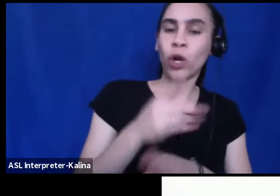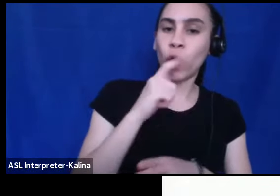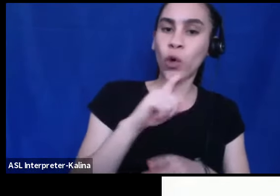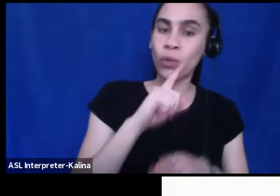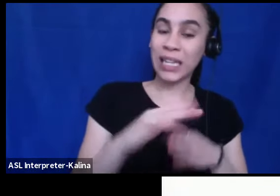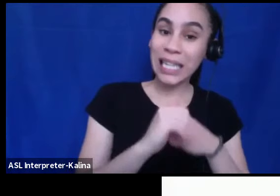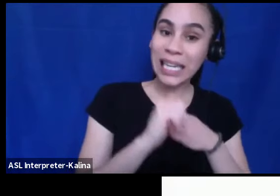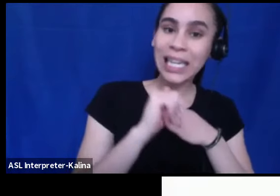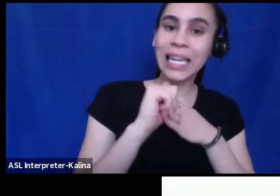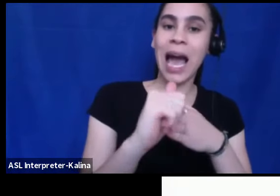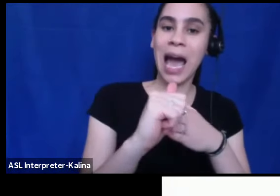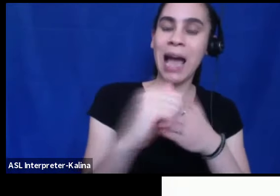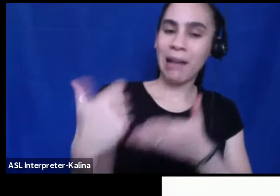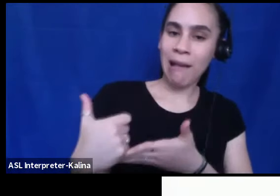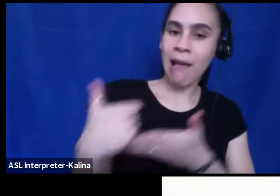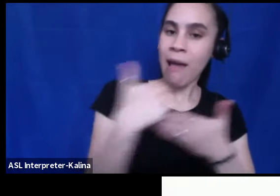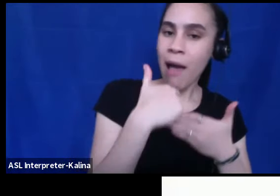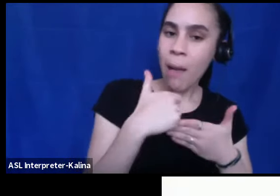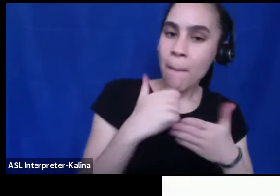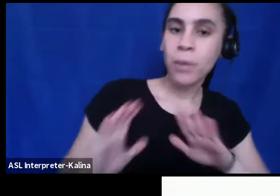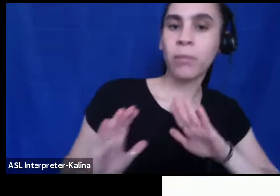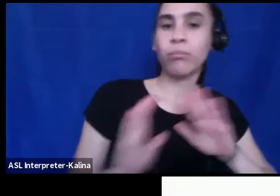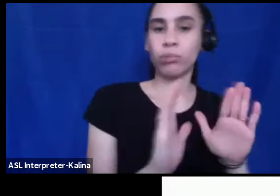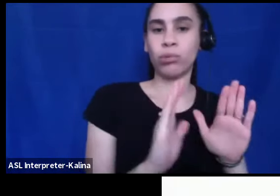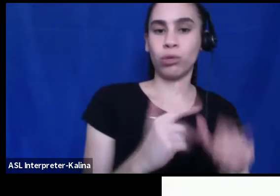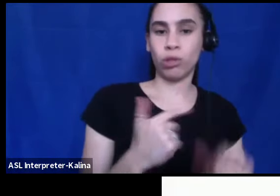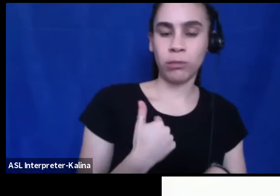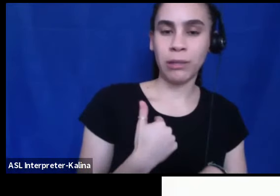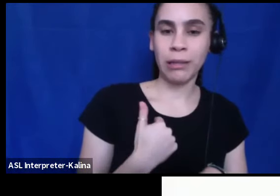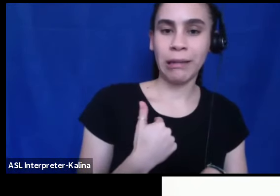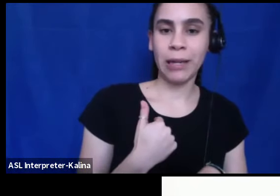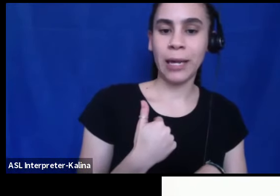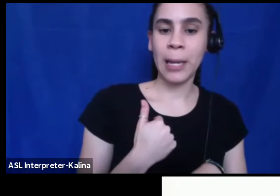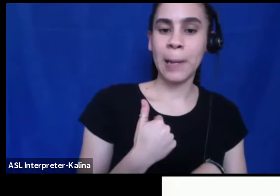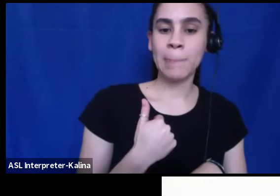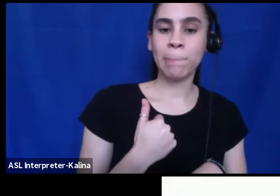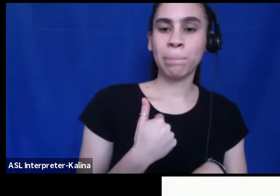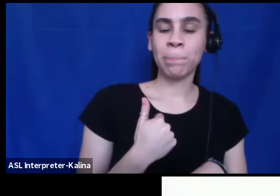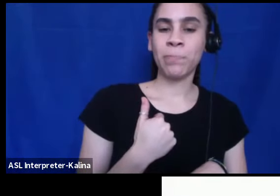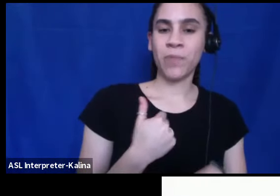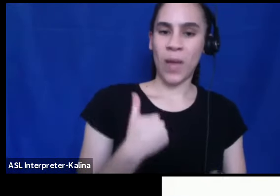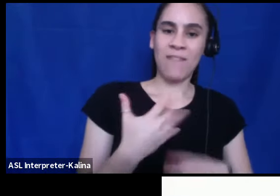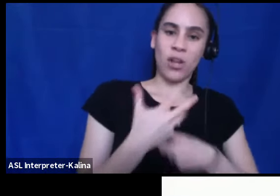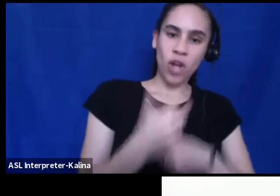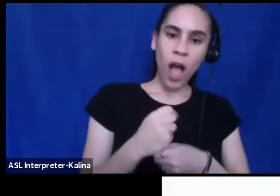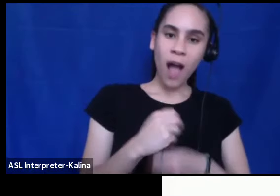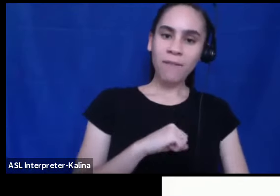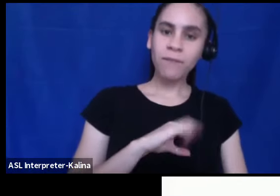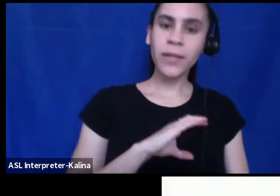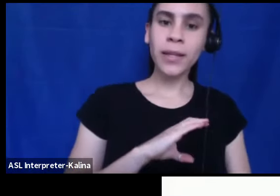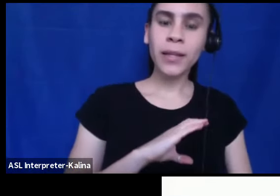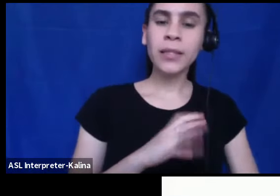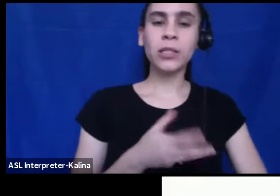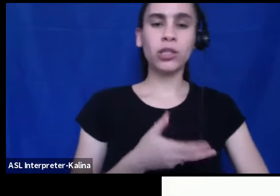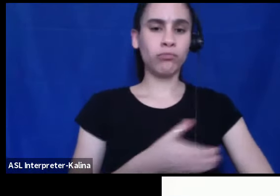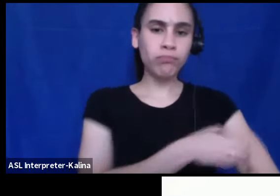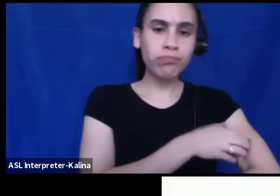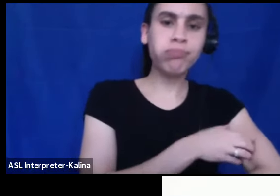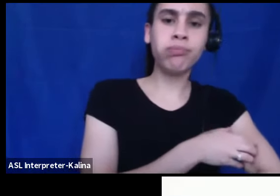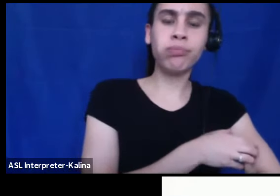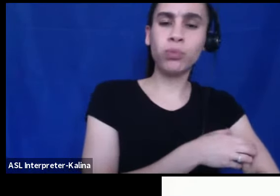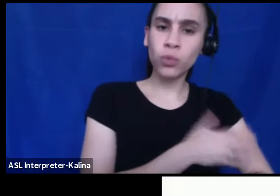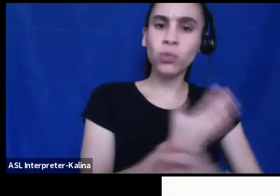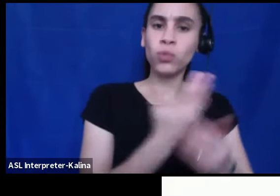me and pushed me to like get that confidence and that strength to like put myself out